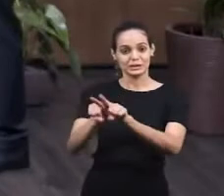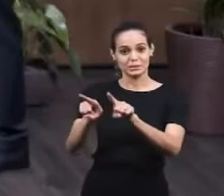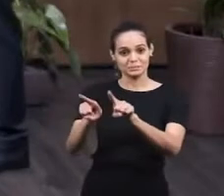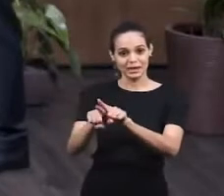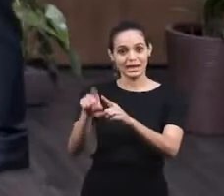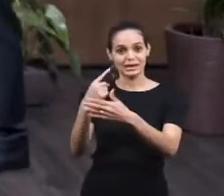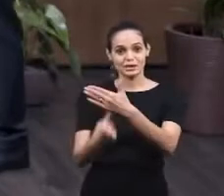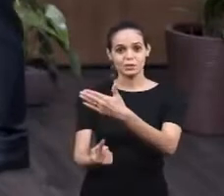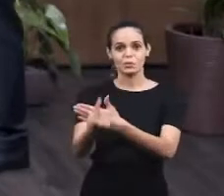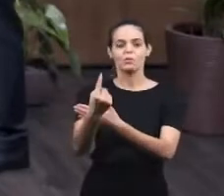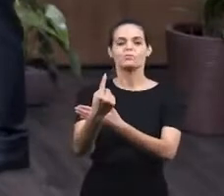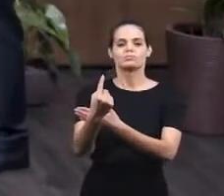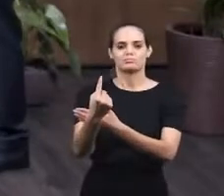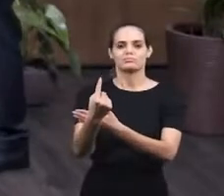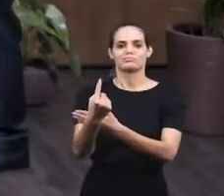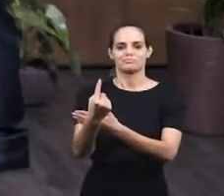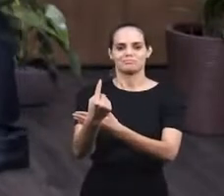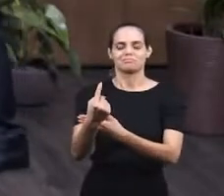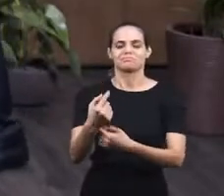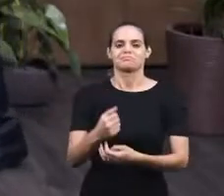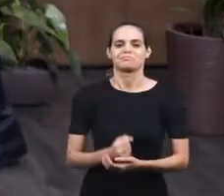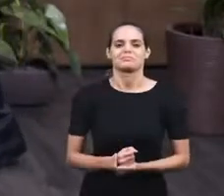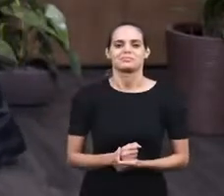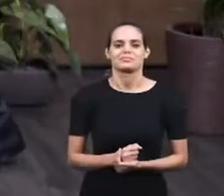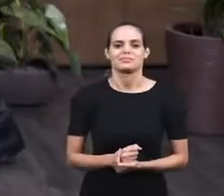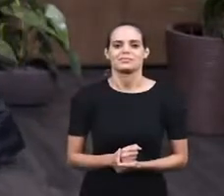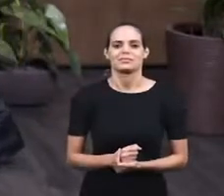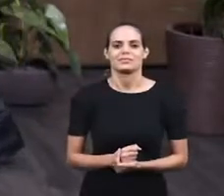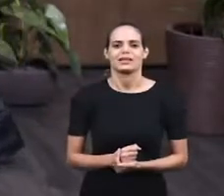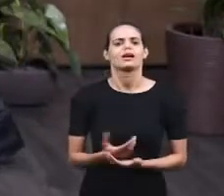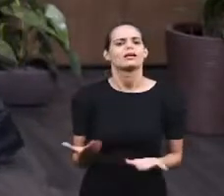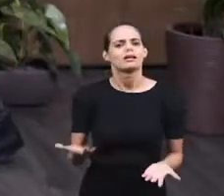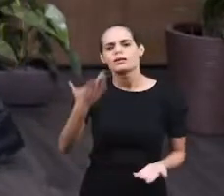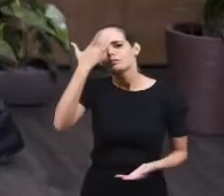one. Speaking of the fellowship, here is the prayer.